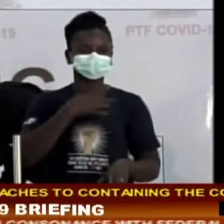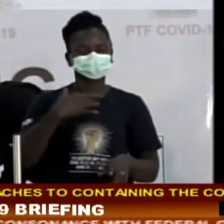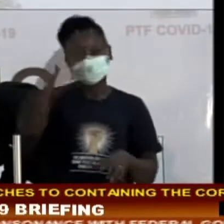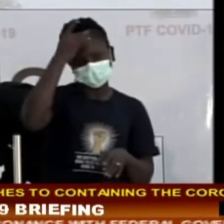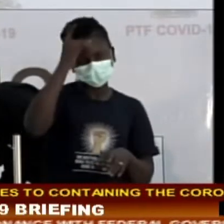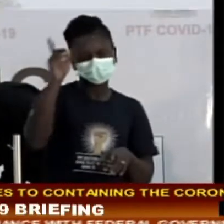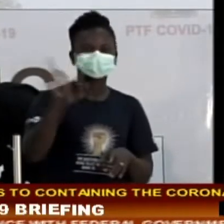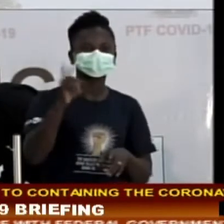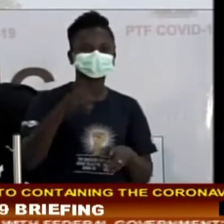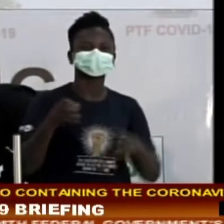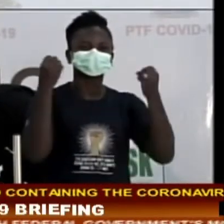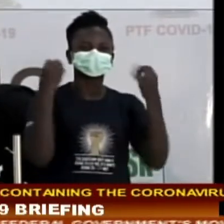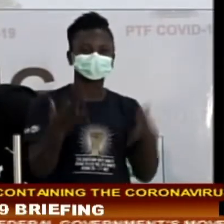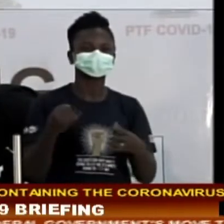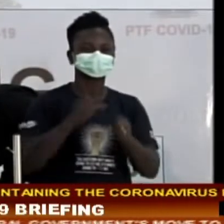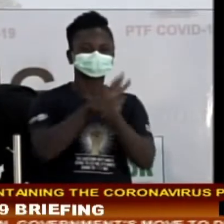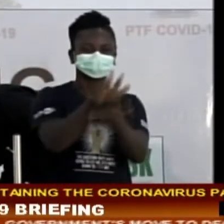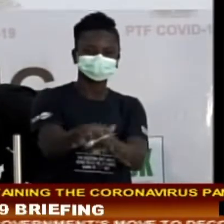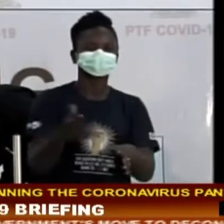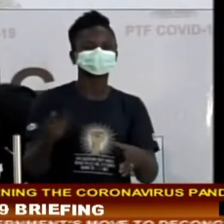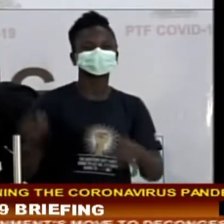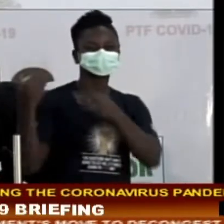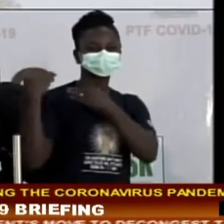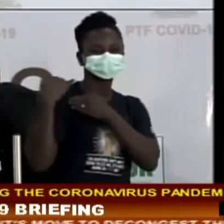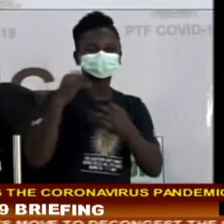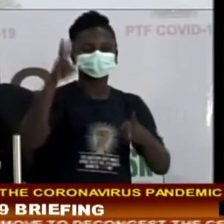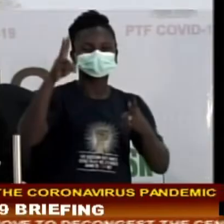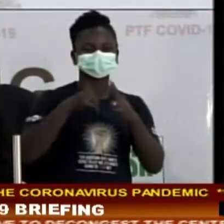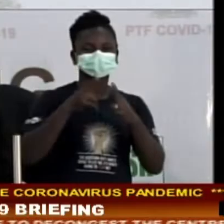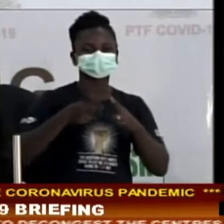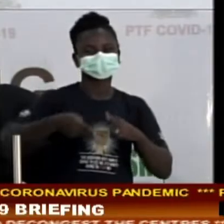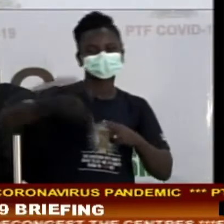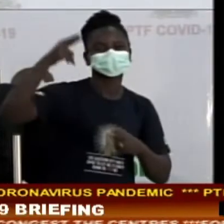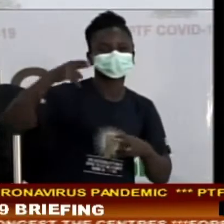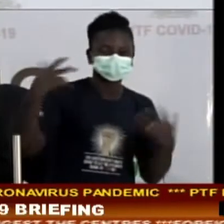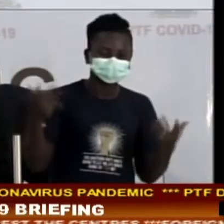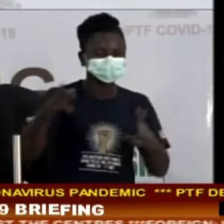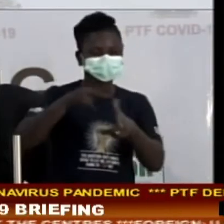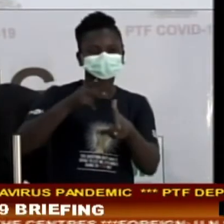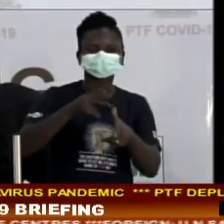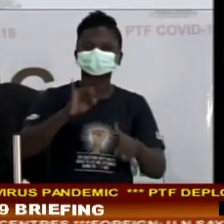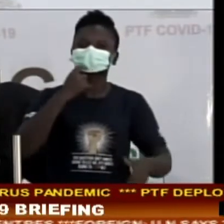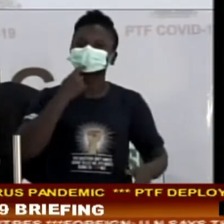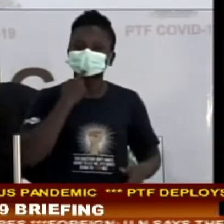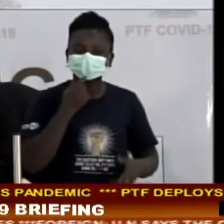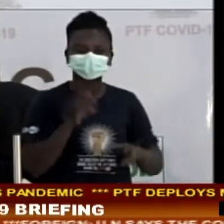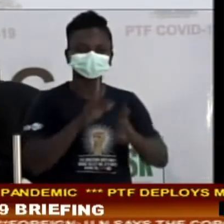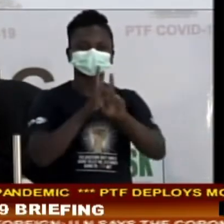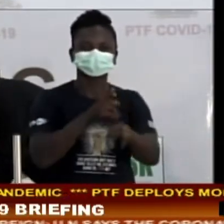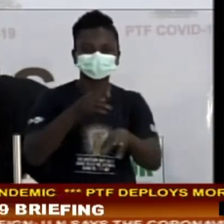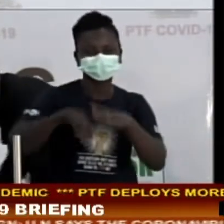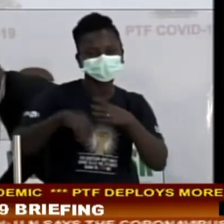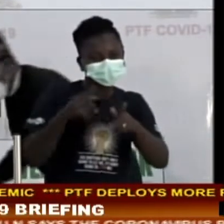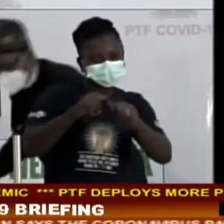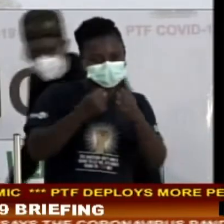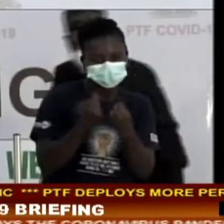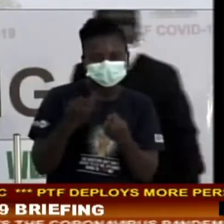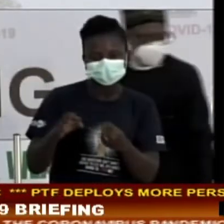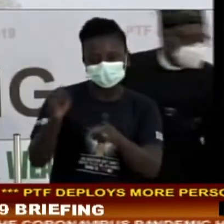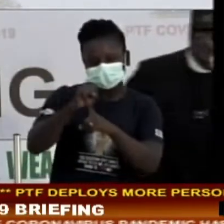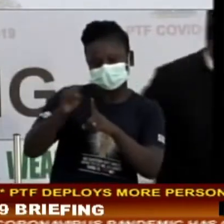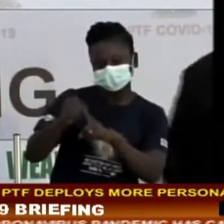burden is very high the transmission is intense the um response in terms of institutional